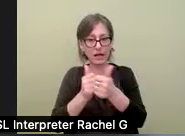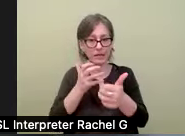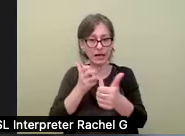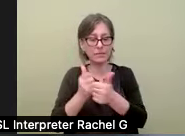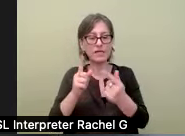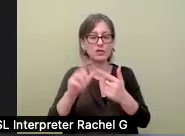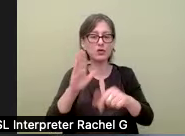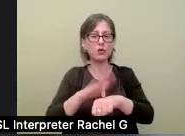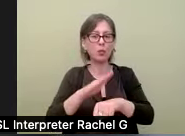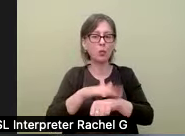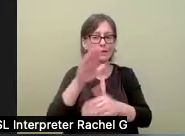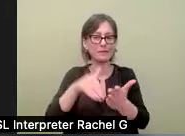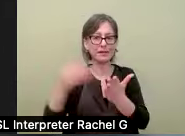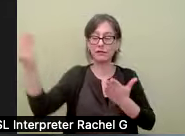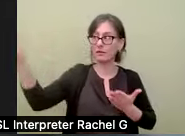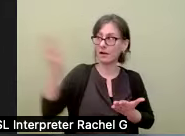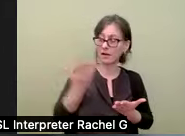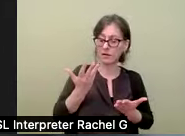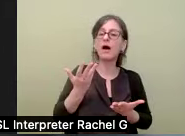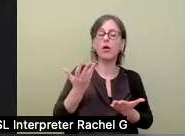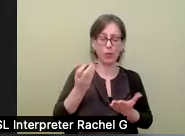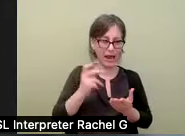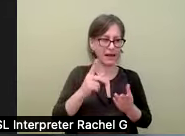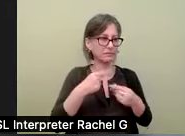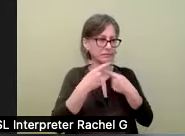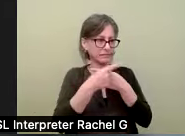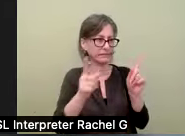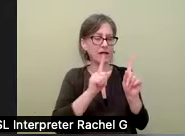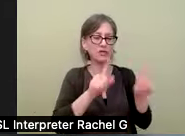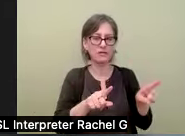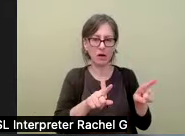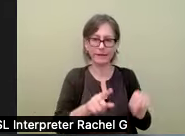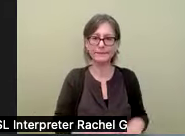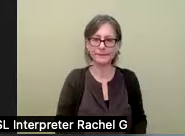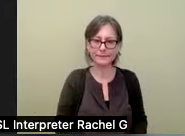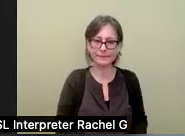able to provide us with the information we need to respond. Next slide.